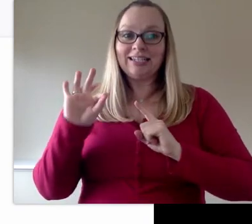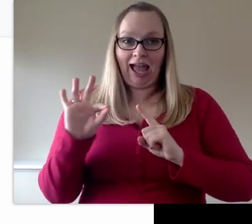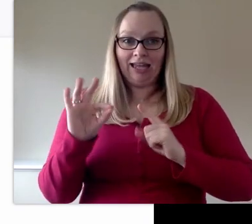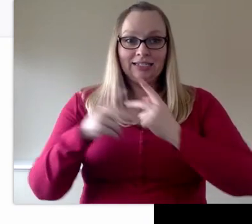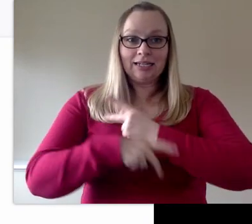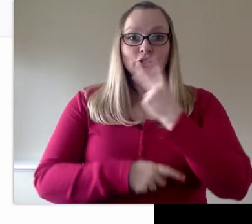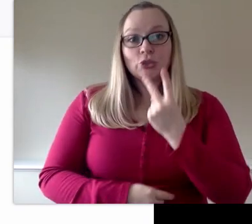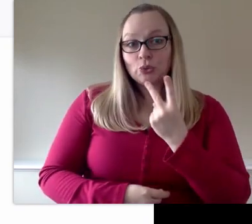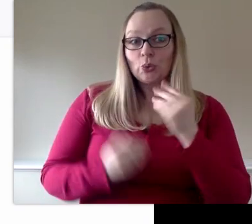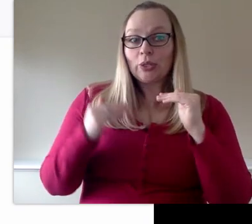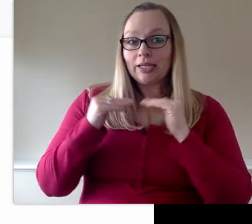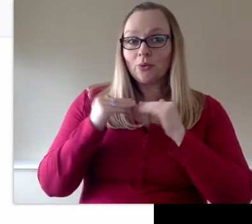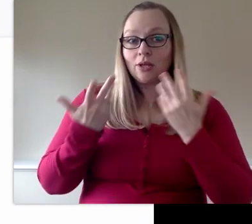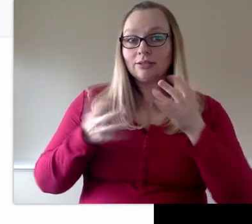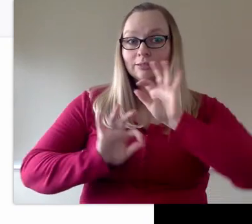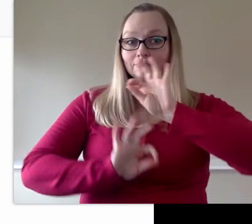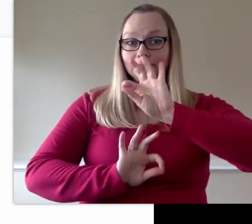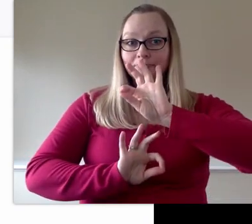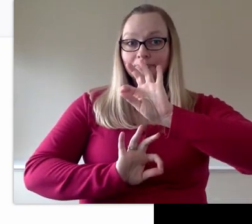times 2 equals